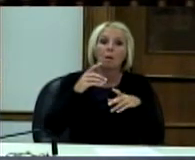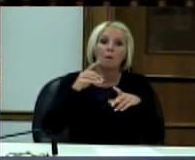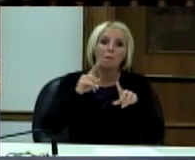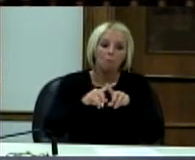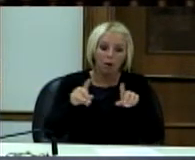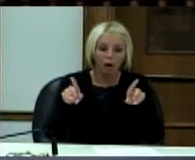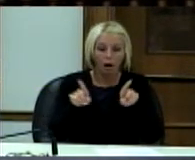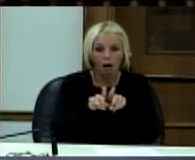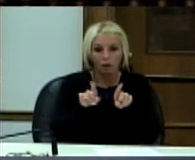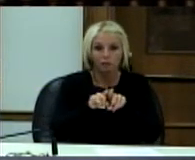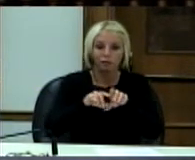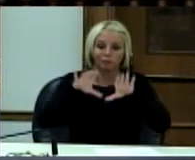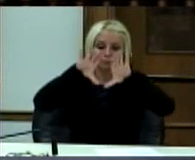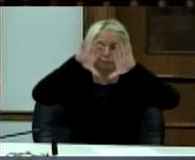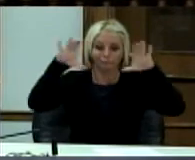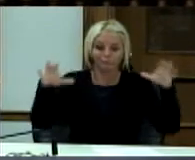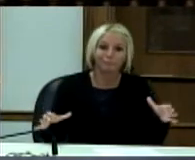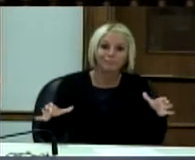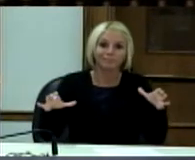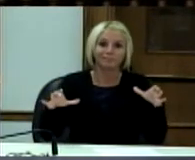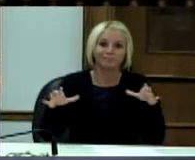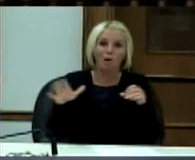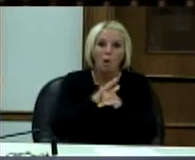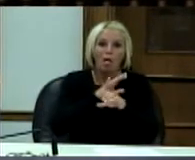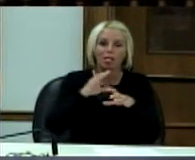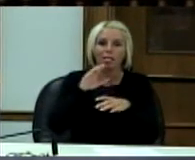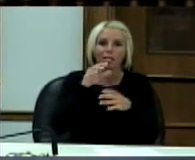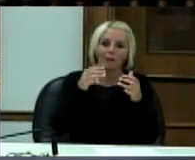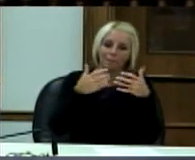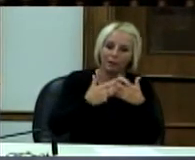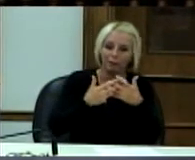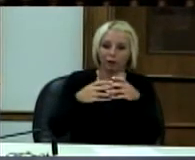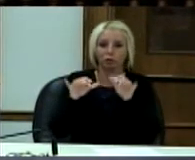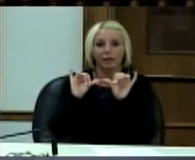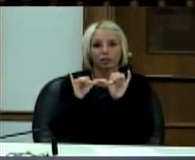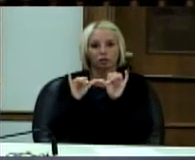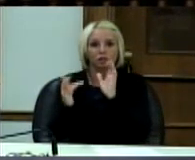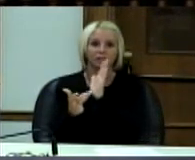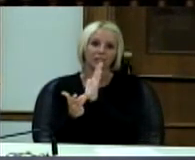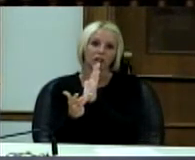of manufacturing, engineering, and technology. And this NC3